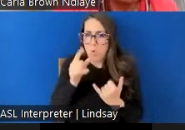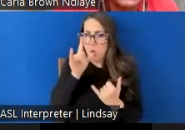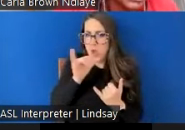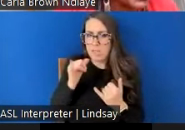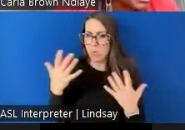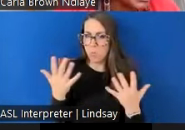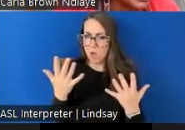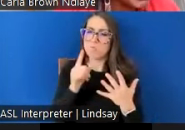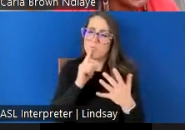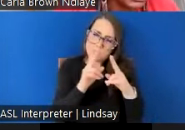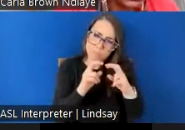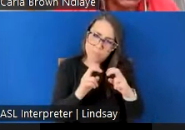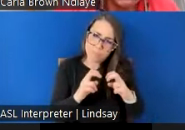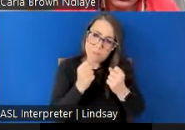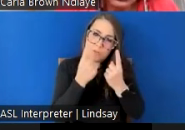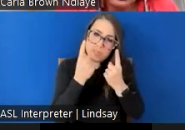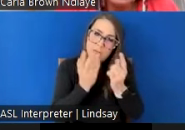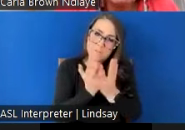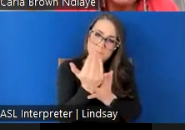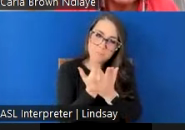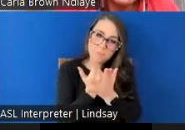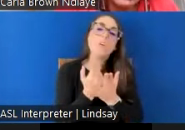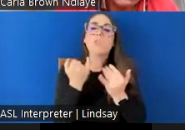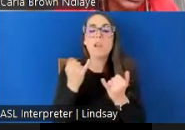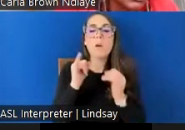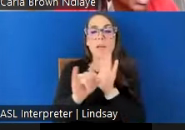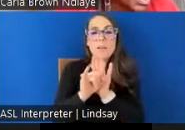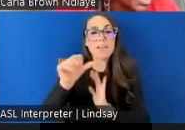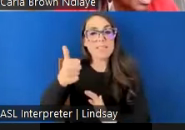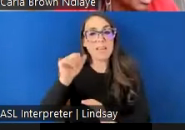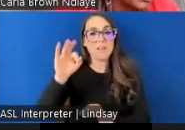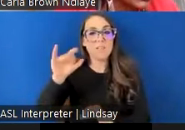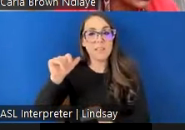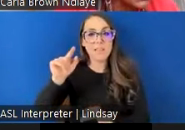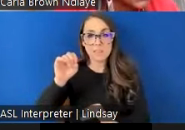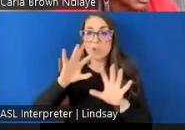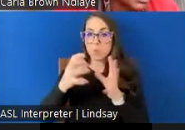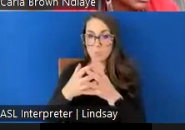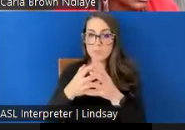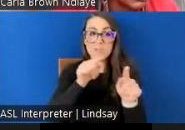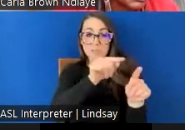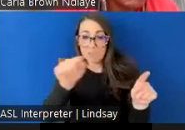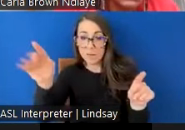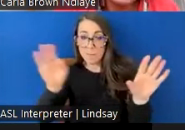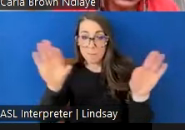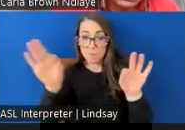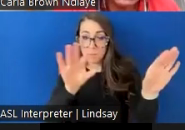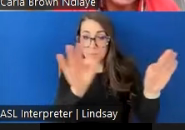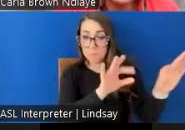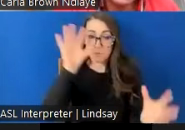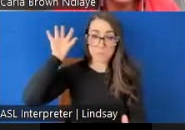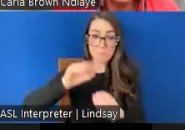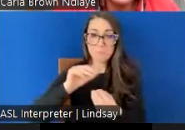identify 10 affiliate groups who would like to work with us to determine some